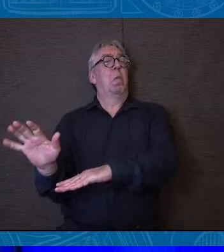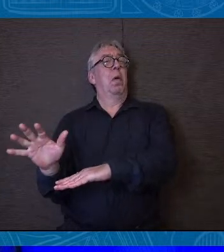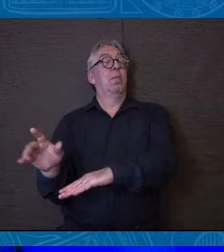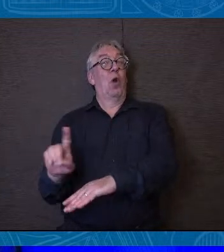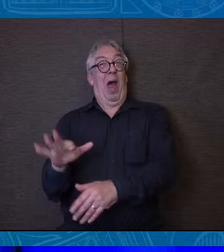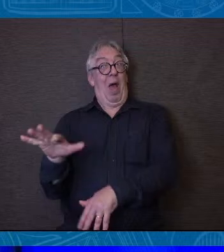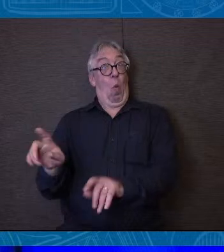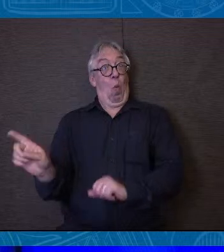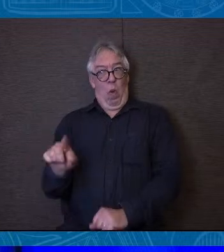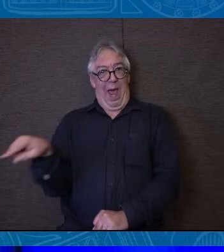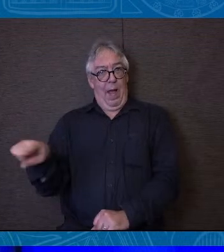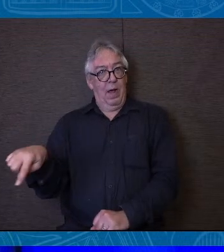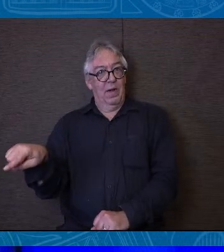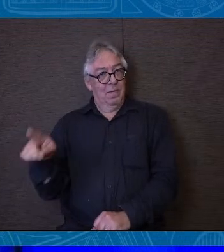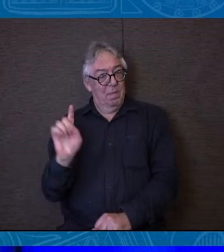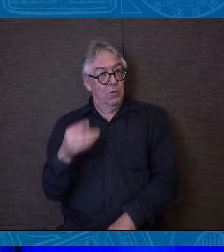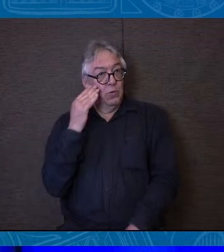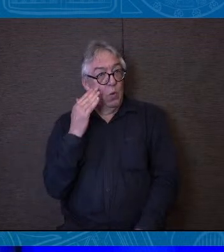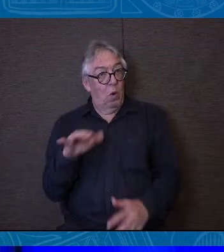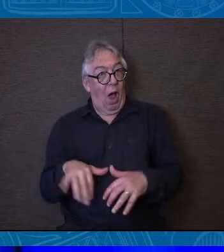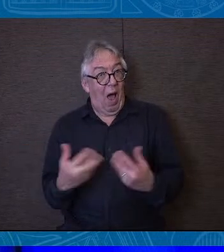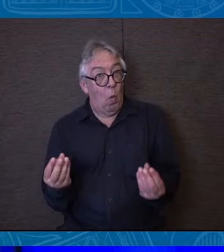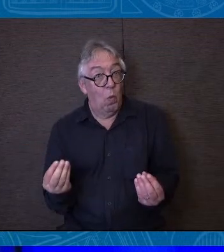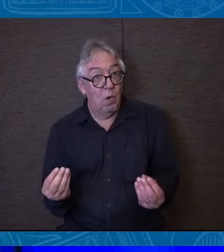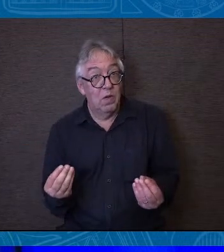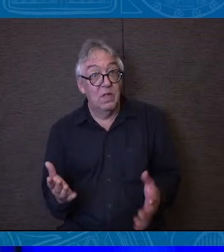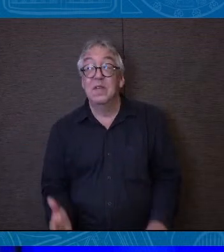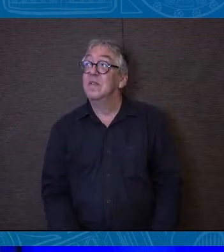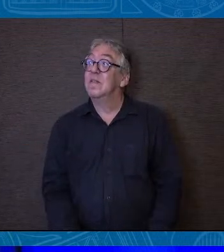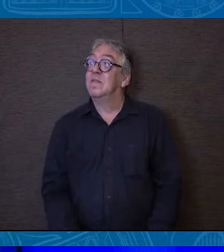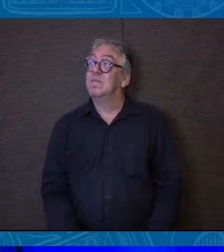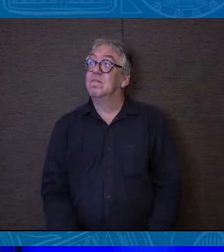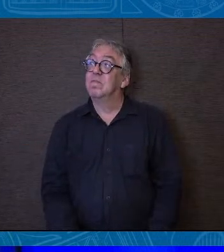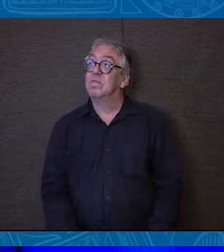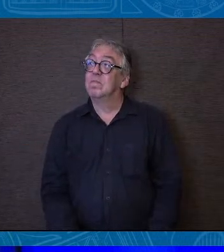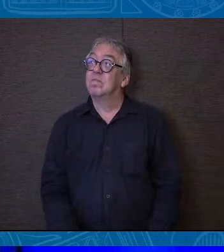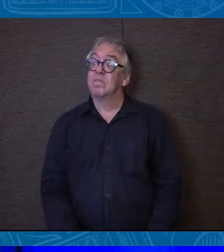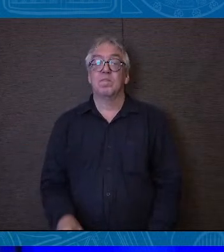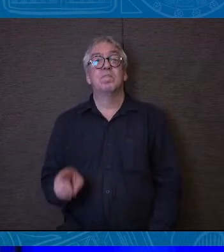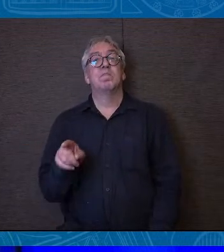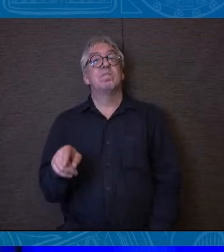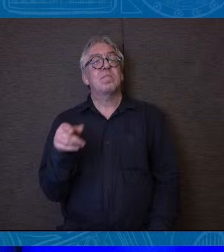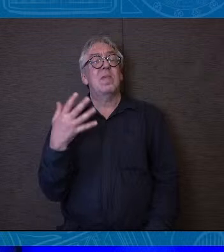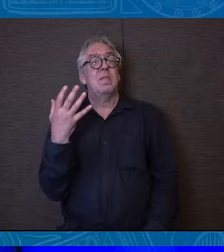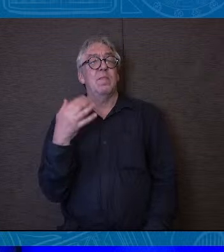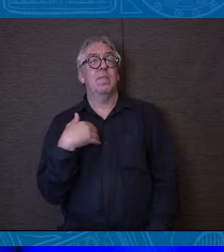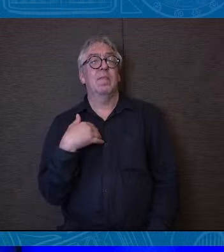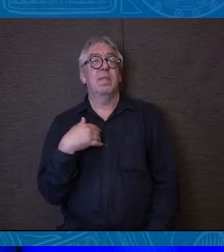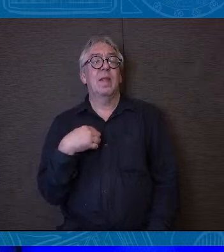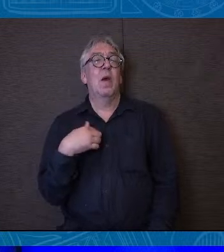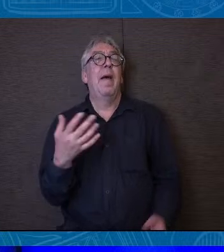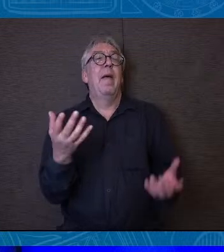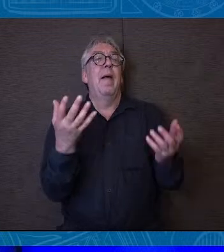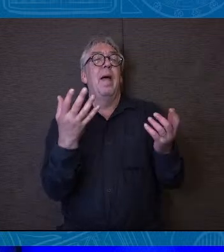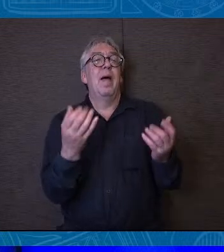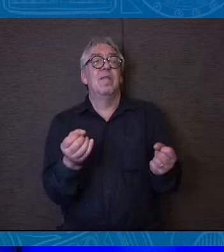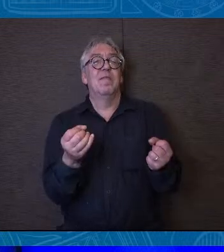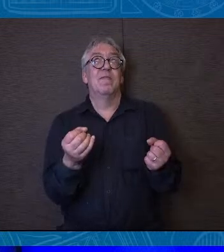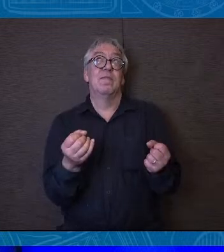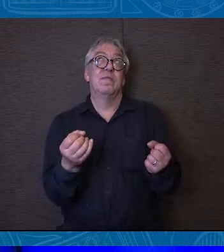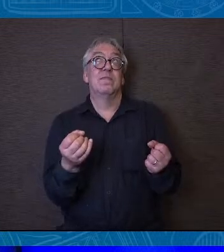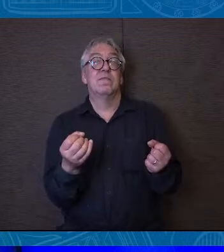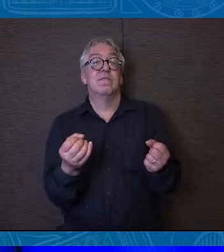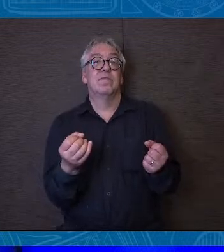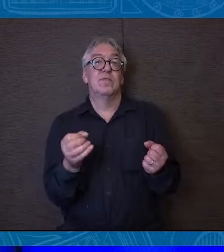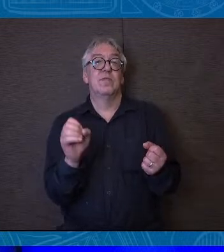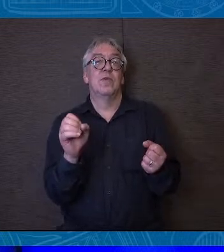connectivity map. The solution is a mapping service. We use it on demand, and I will let you know why we do it on demand, because